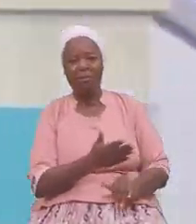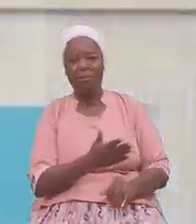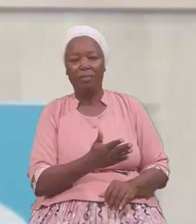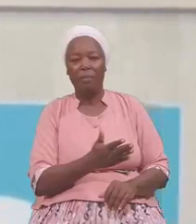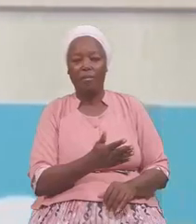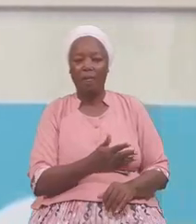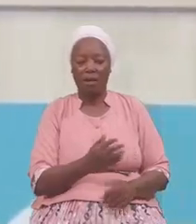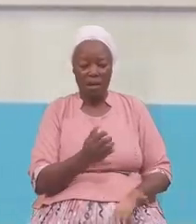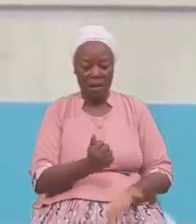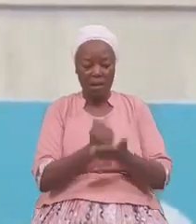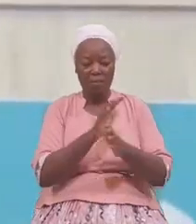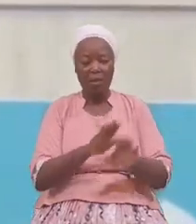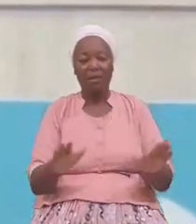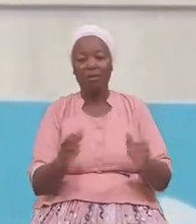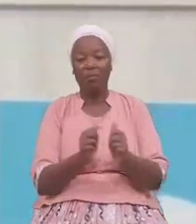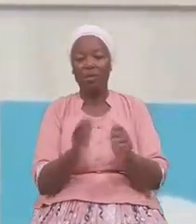Helpless,